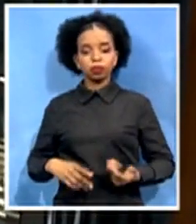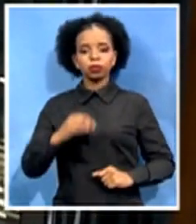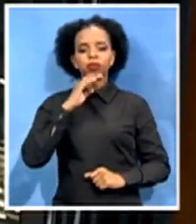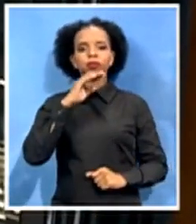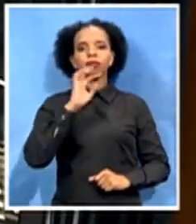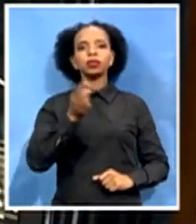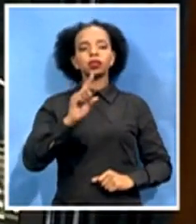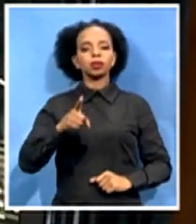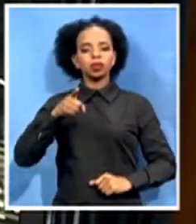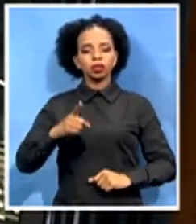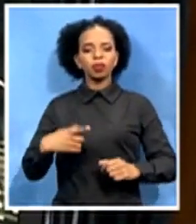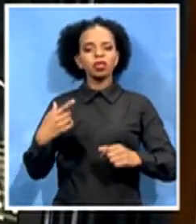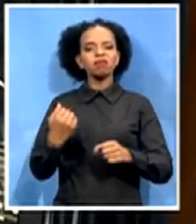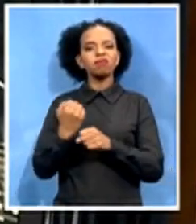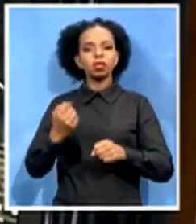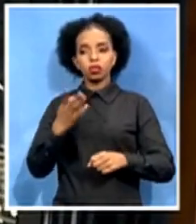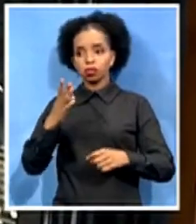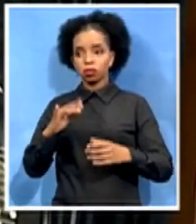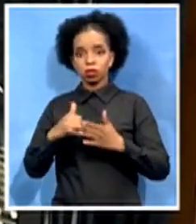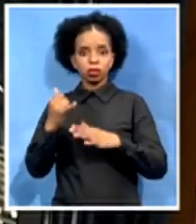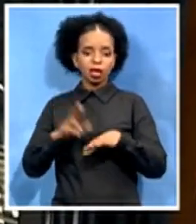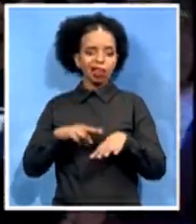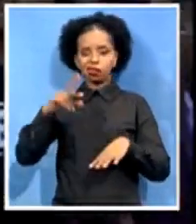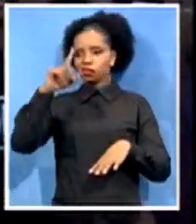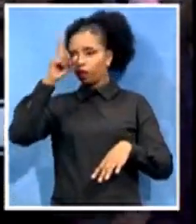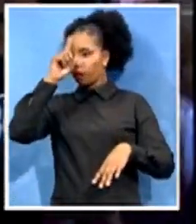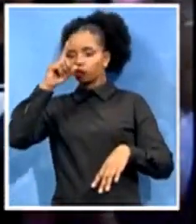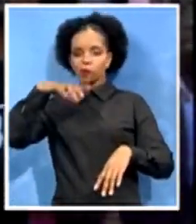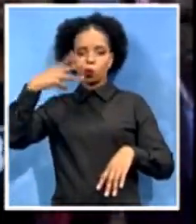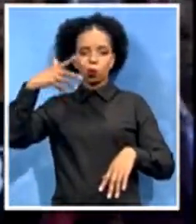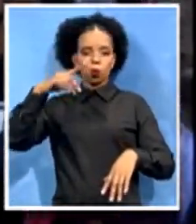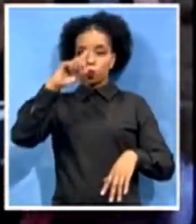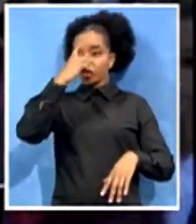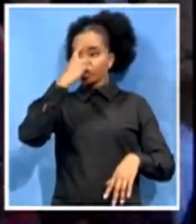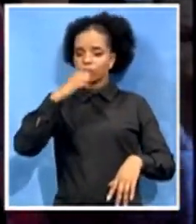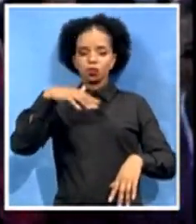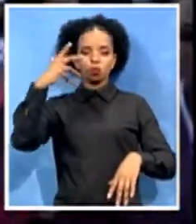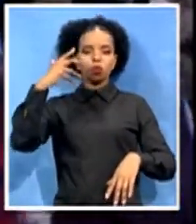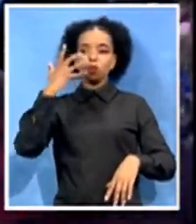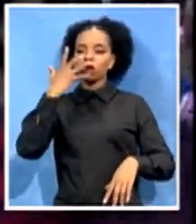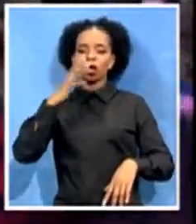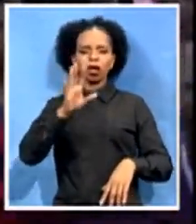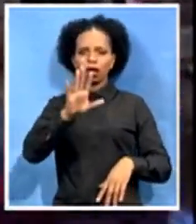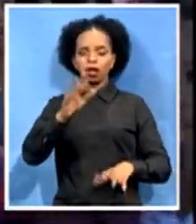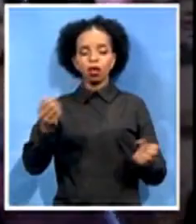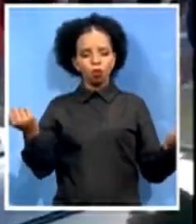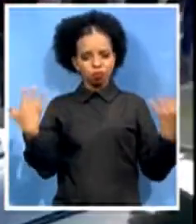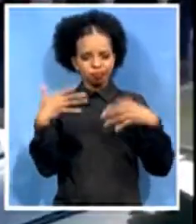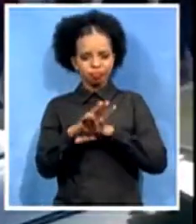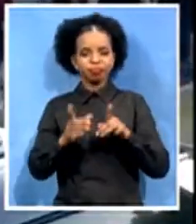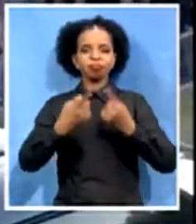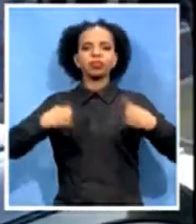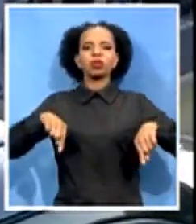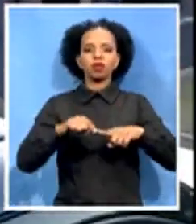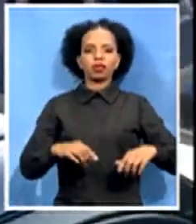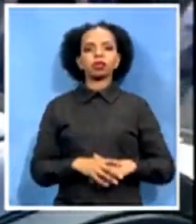or African or Indian. It affects us all at the end of the day. Many students have also reflected on culture in